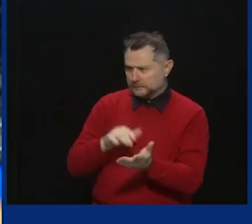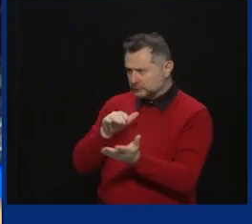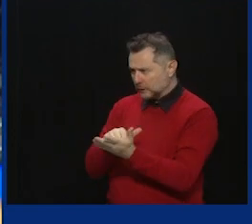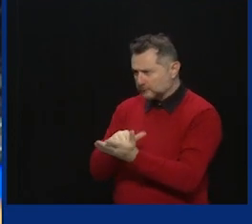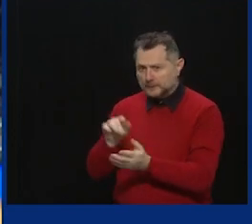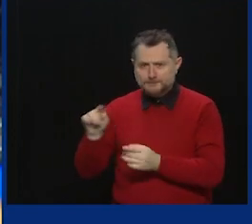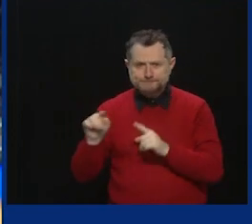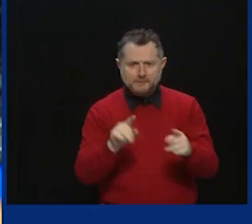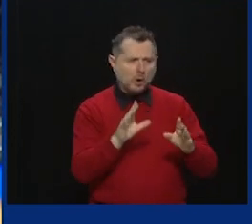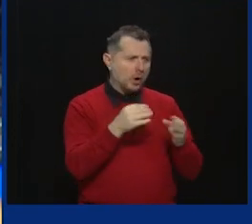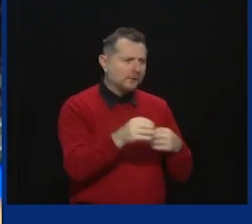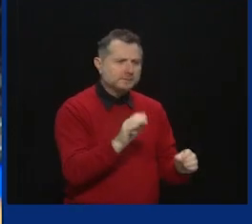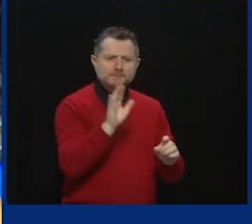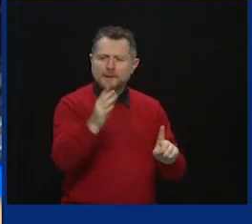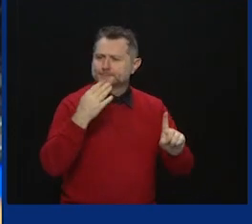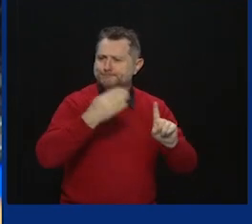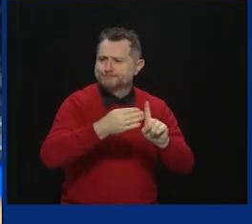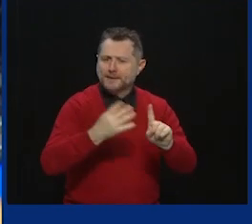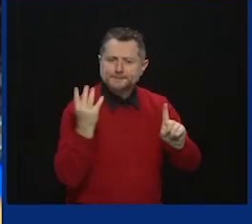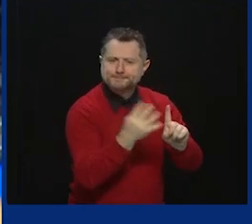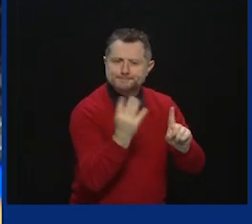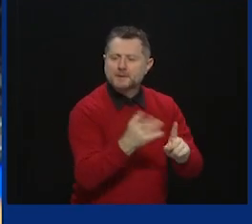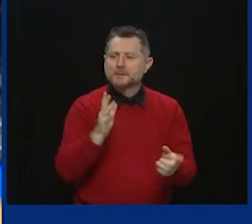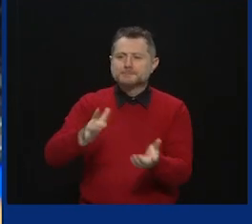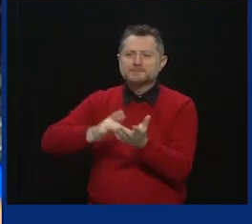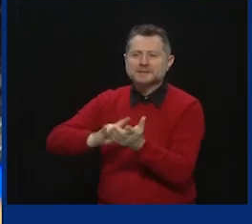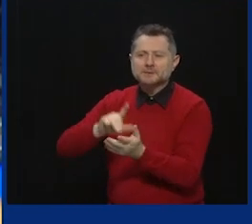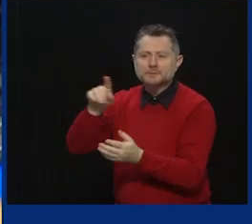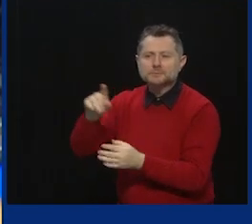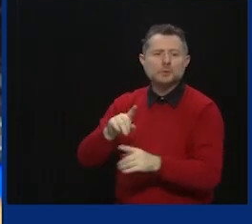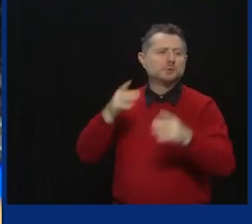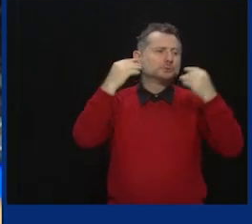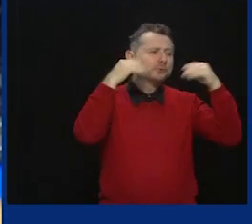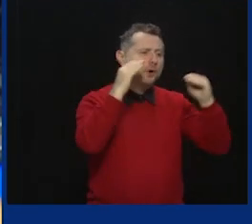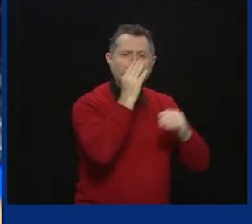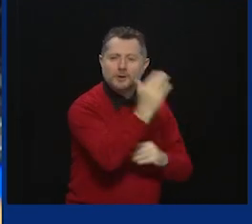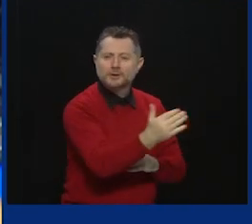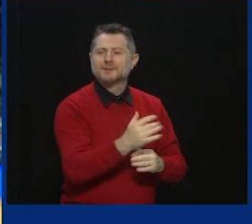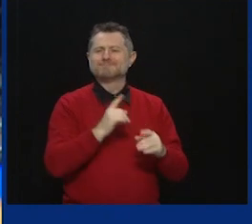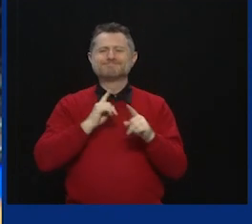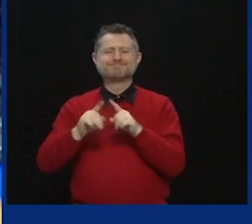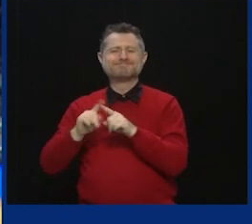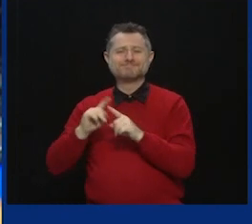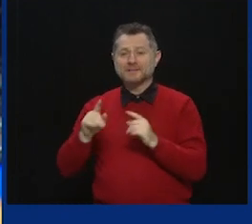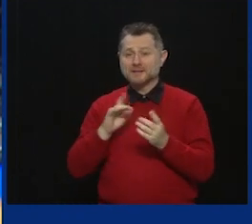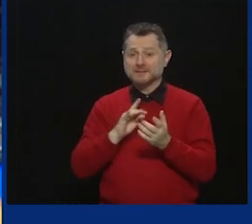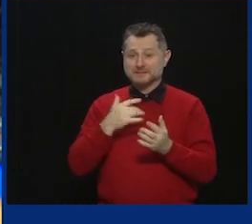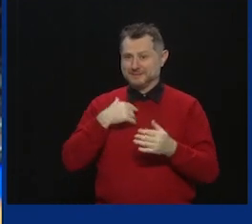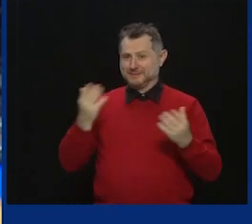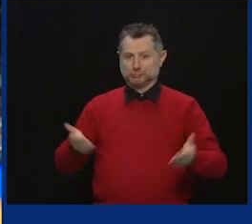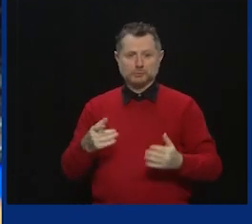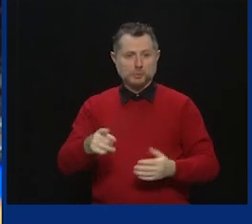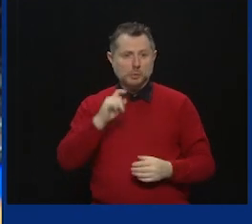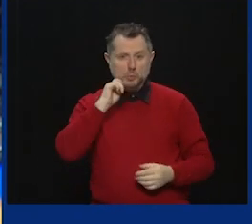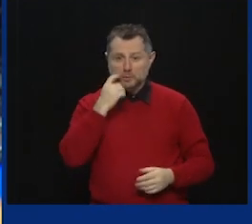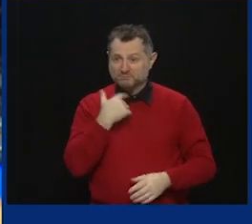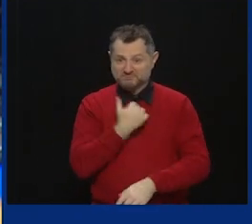the pharmacies, the drugstores, the places are going to be able to give this to you, as well as you can get the shots right here. Wouldn't that be cool to get it done right